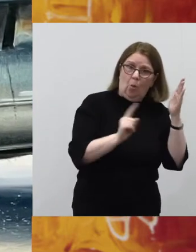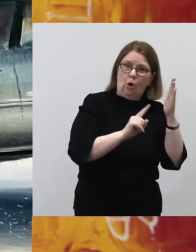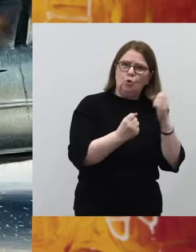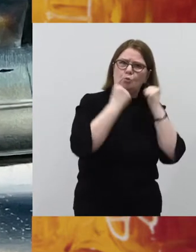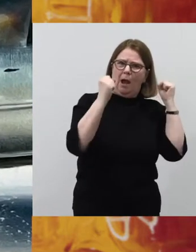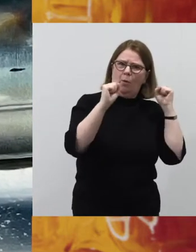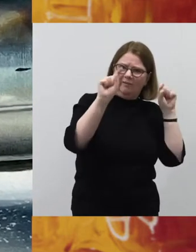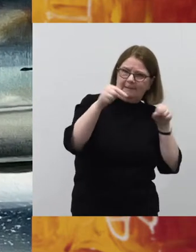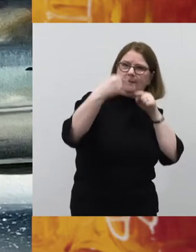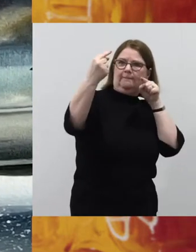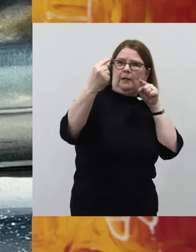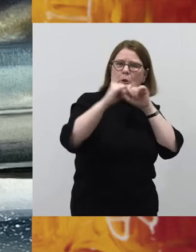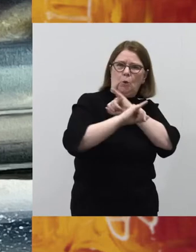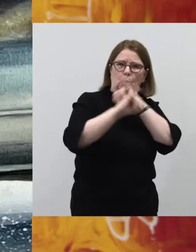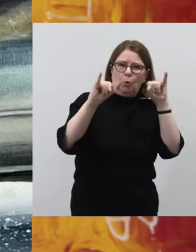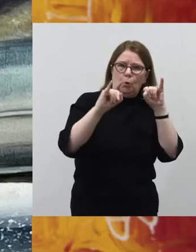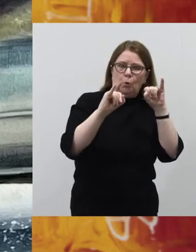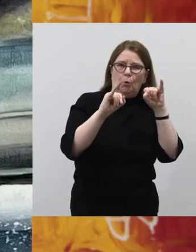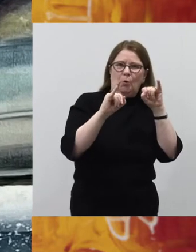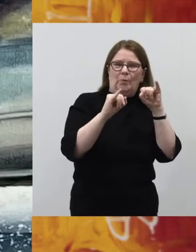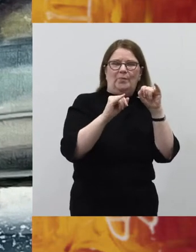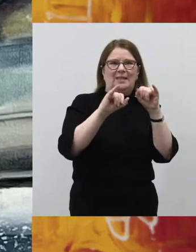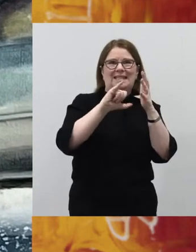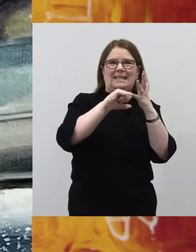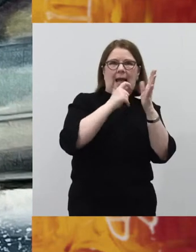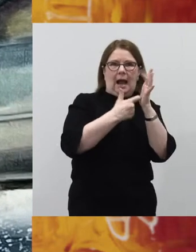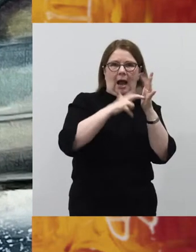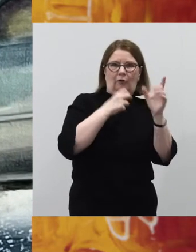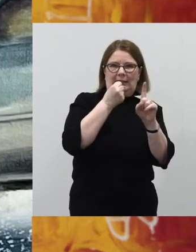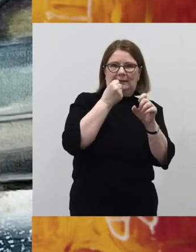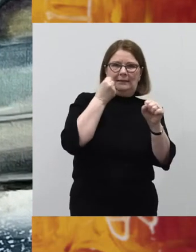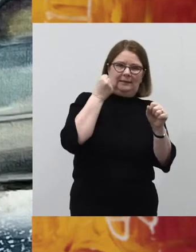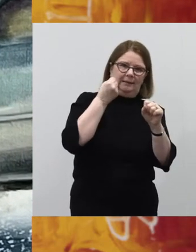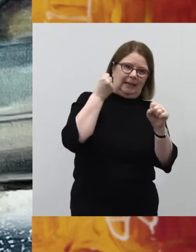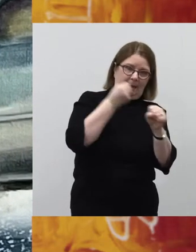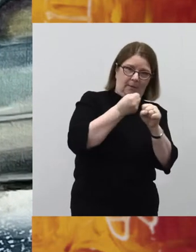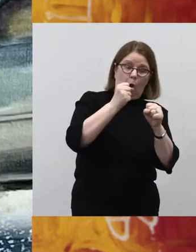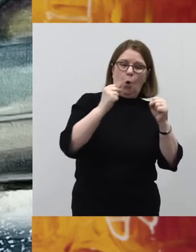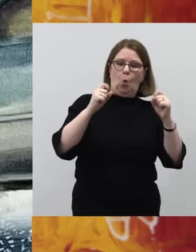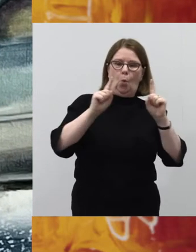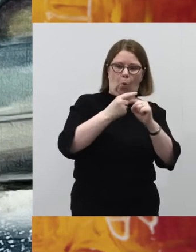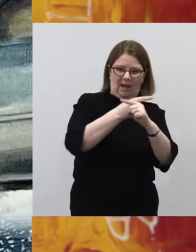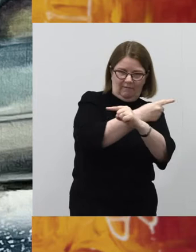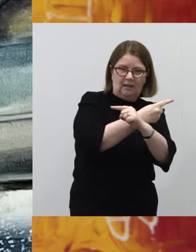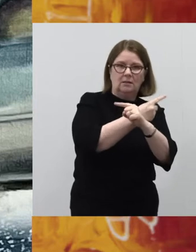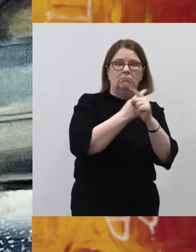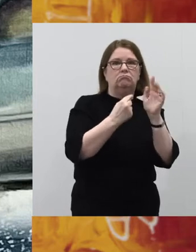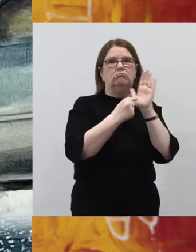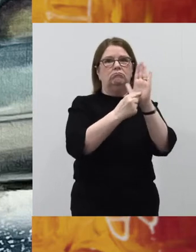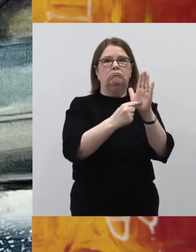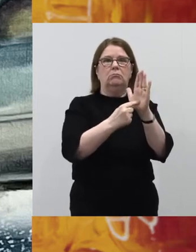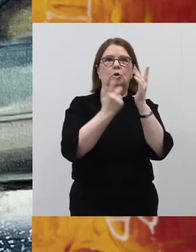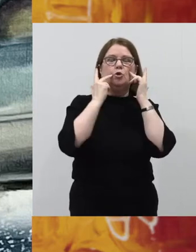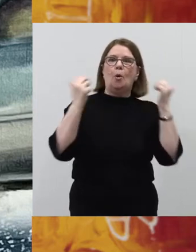when fear, exhilaration, success, and failure all met. I recall the burst of adrenaline and